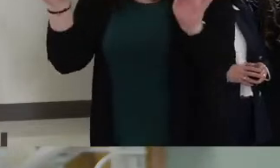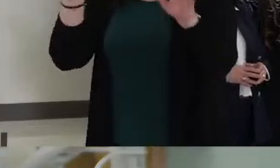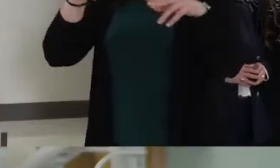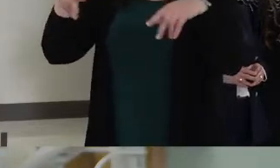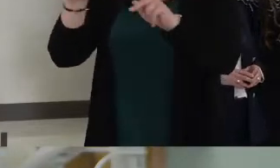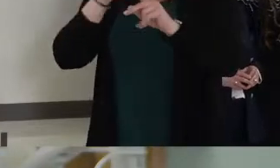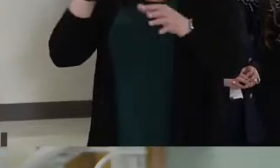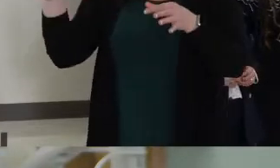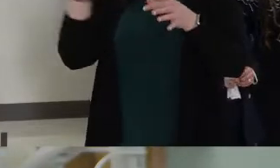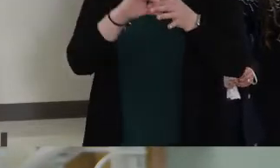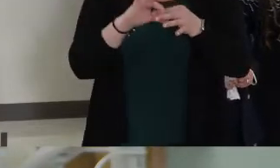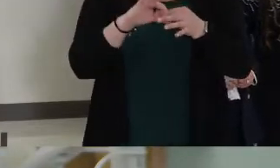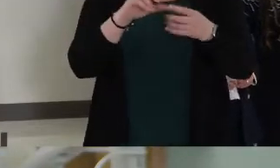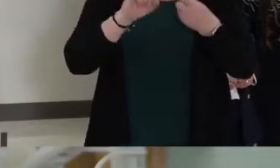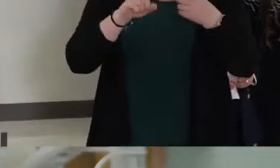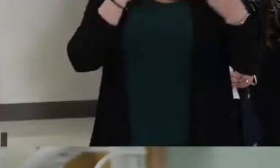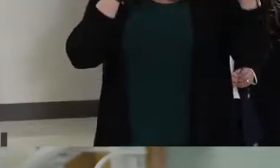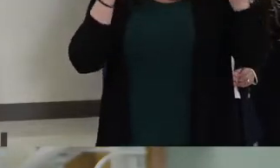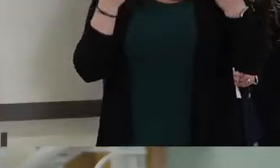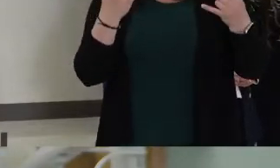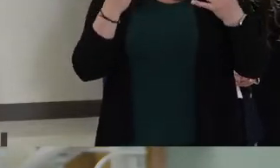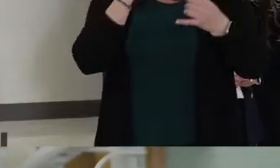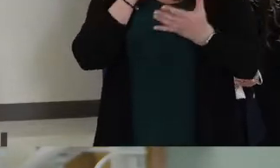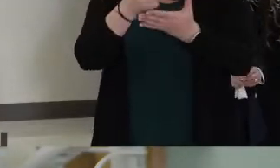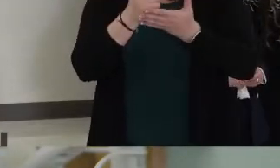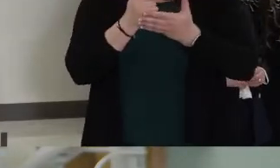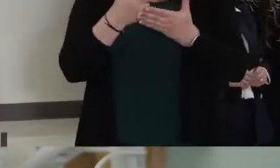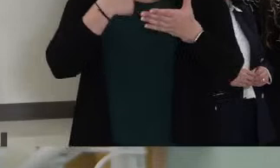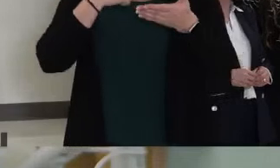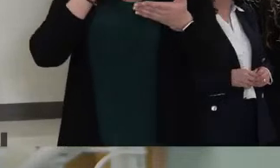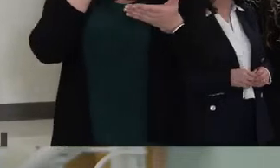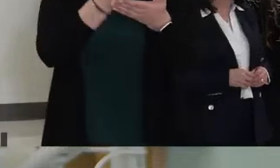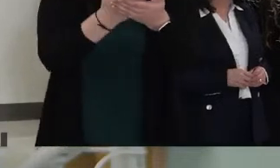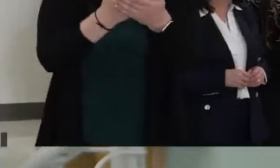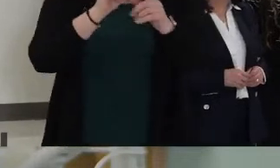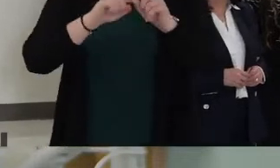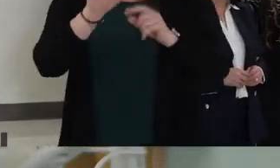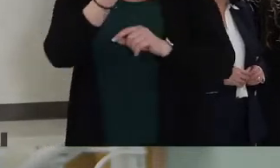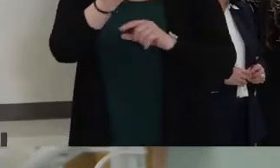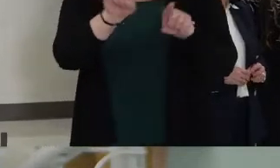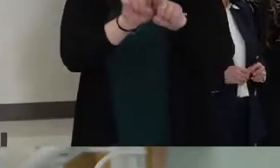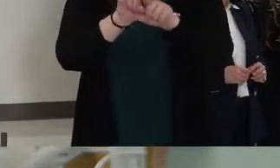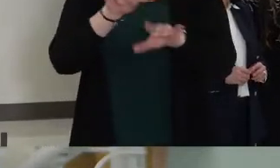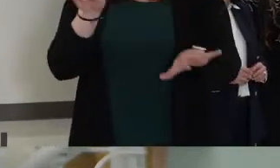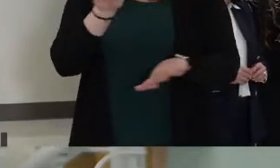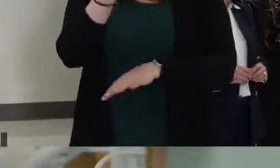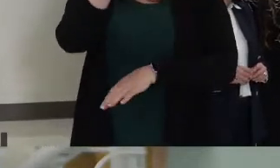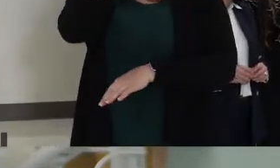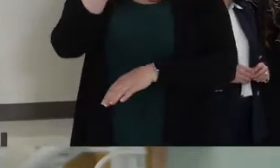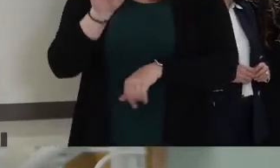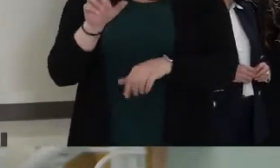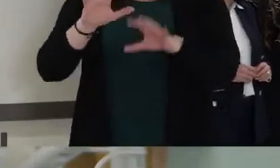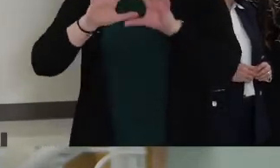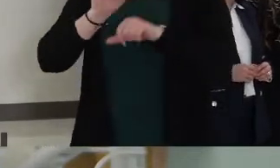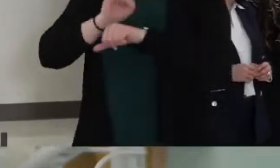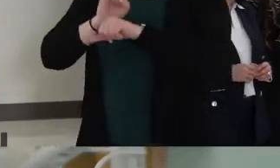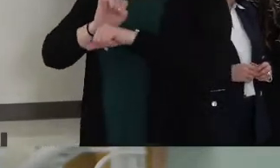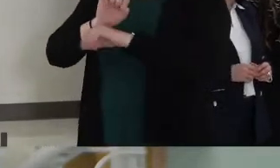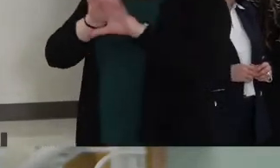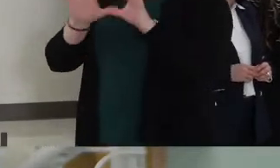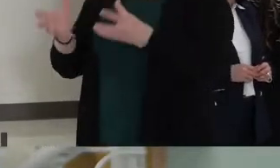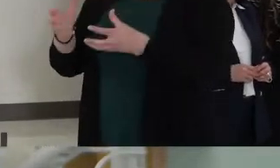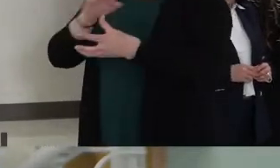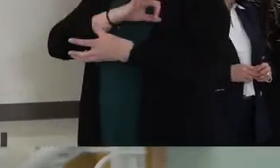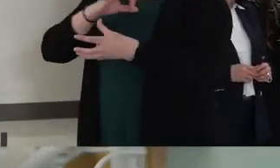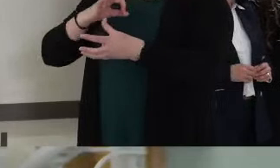this announcement today will help us get there, but that's also on a journey. We know that the workforce doesn't just come down